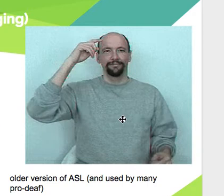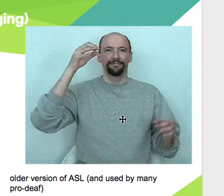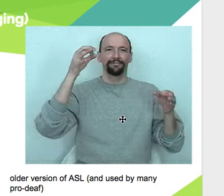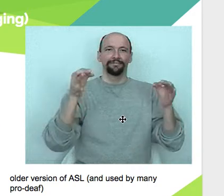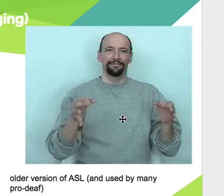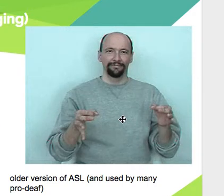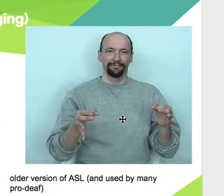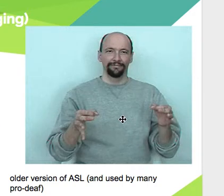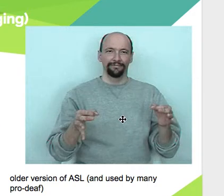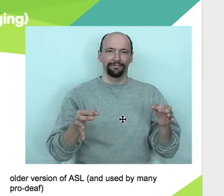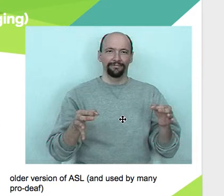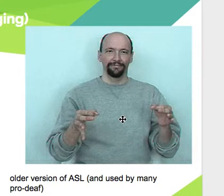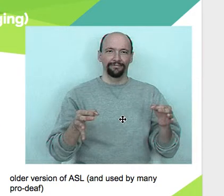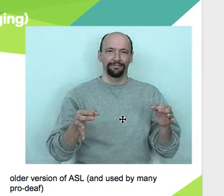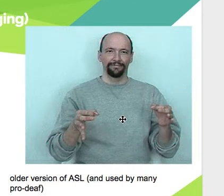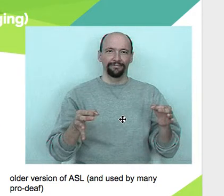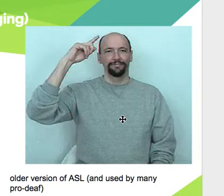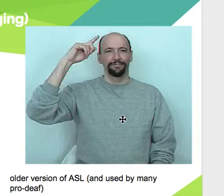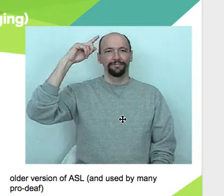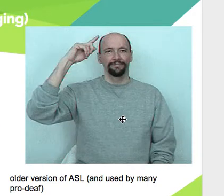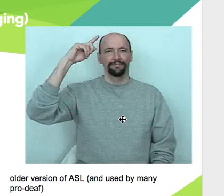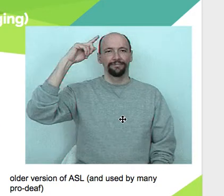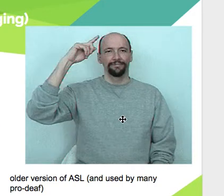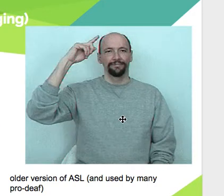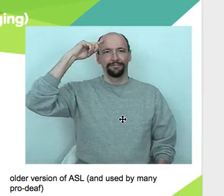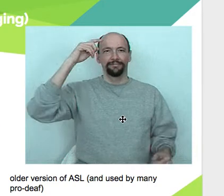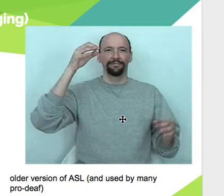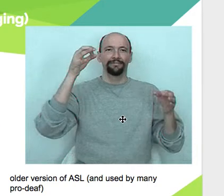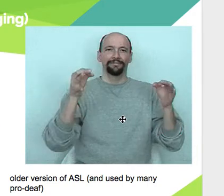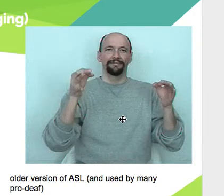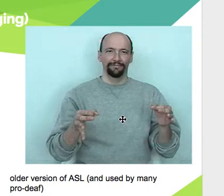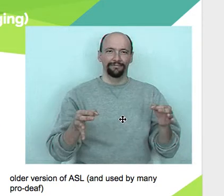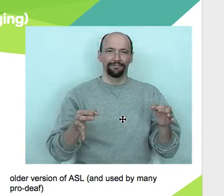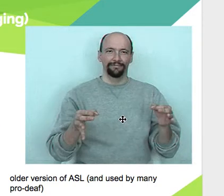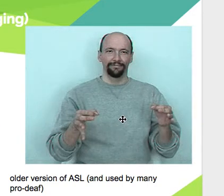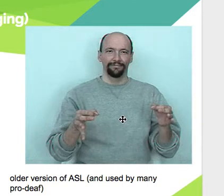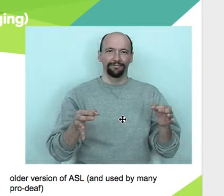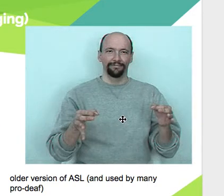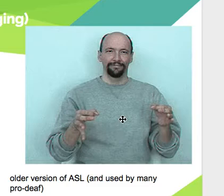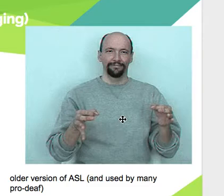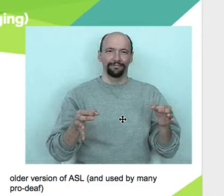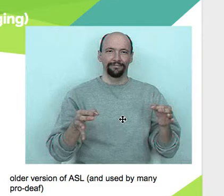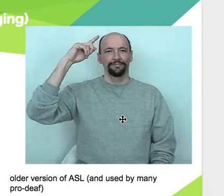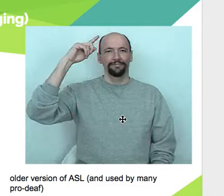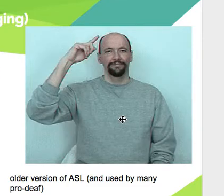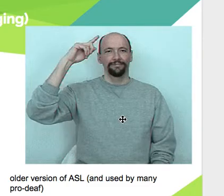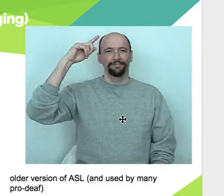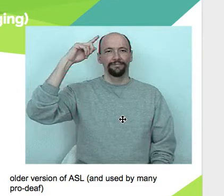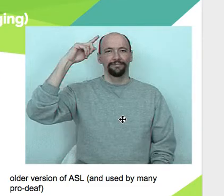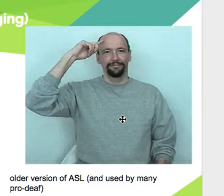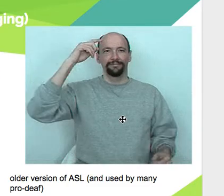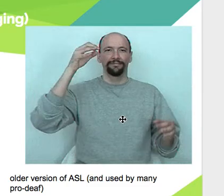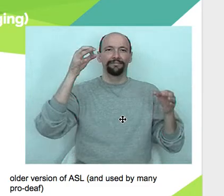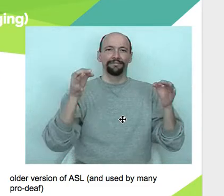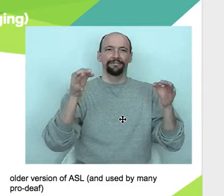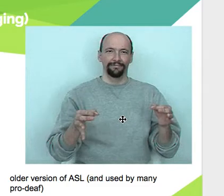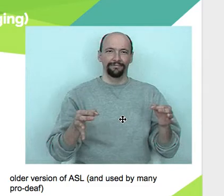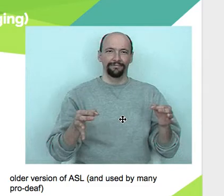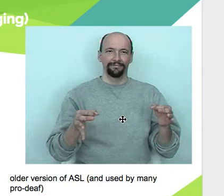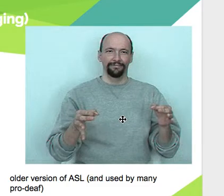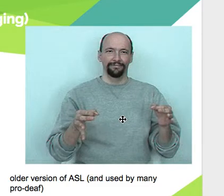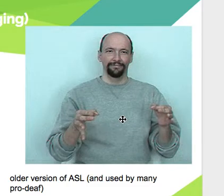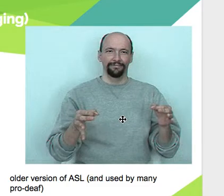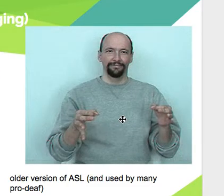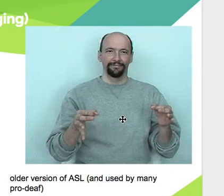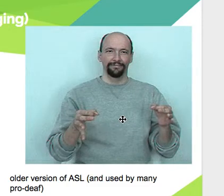people would like it to be less like english or photography same thing for fingerspelling they like it to be kind of the